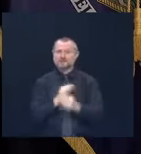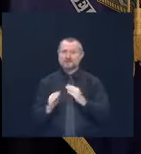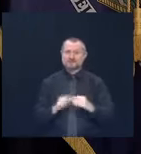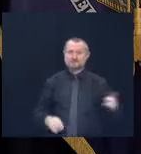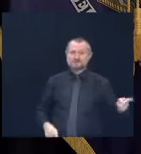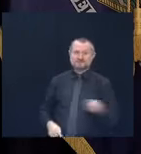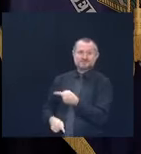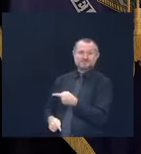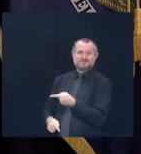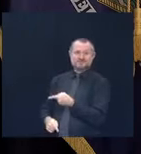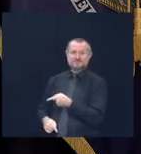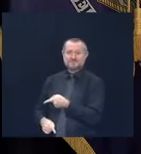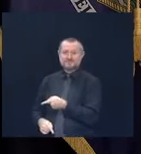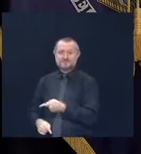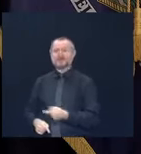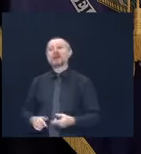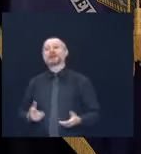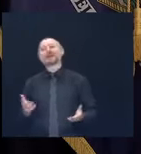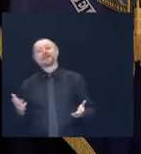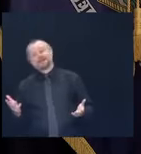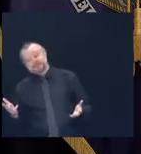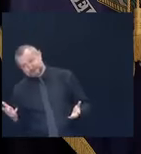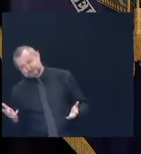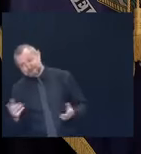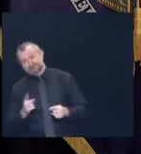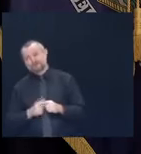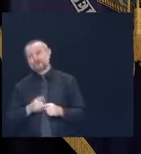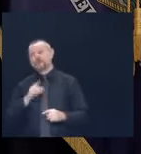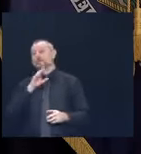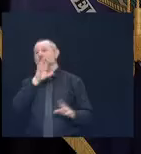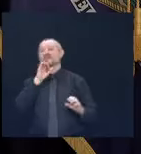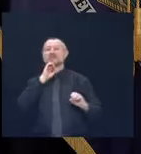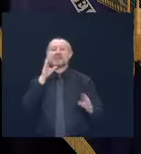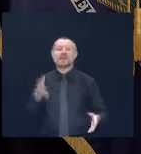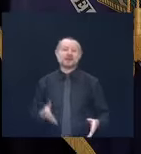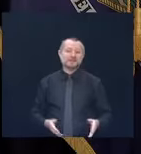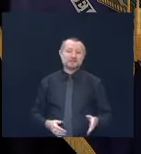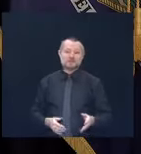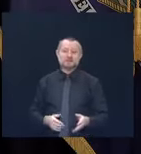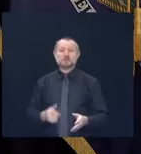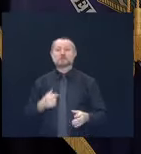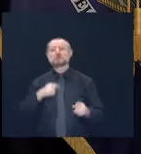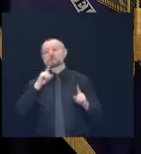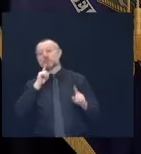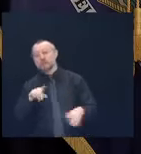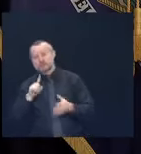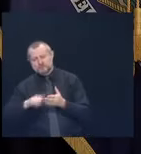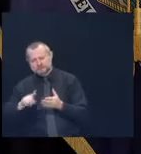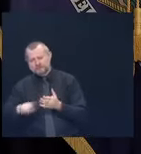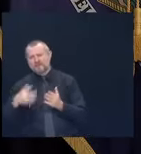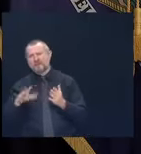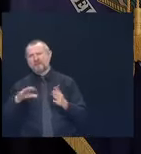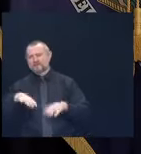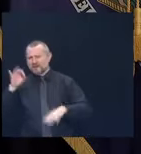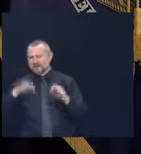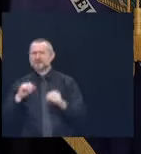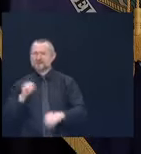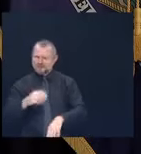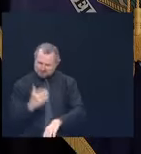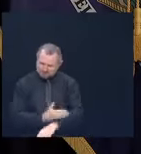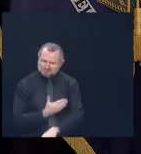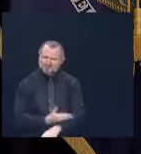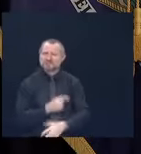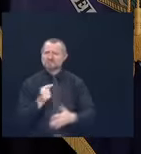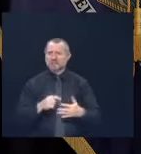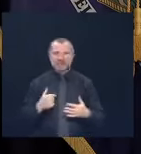Hudson. And they have done nothing. We have a report that says they can be rehabilitated. I haven't seen the